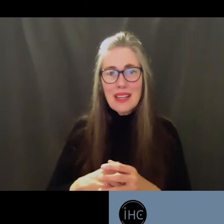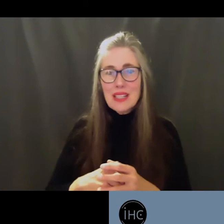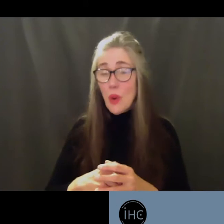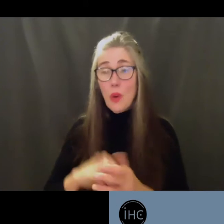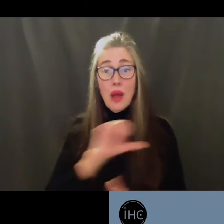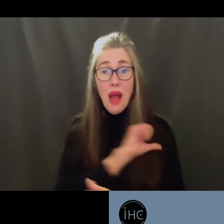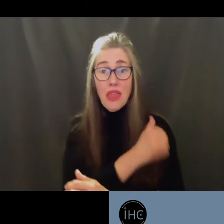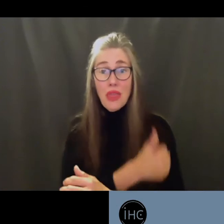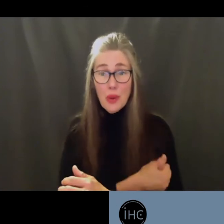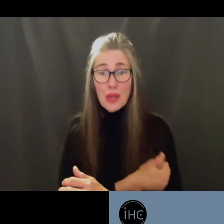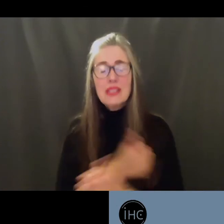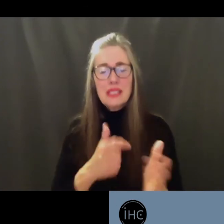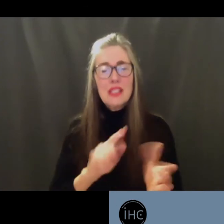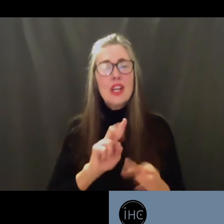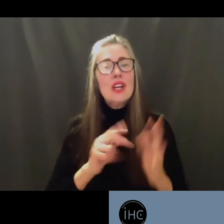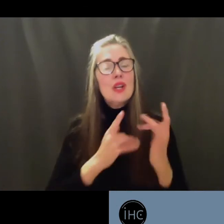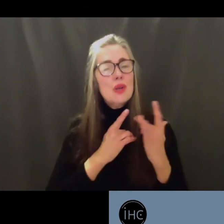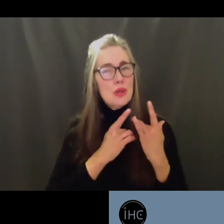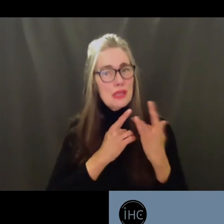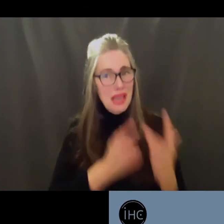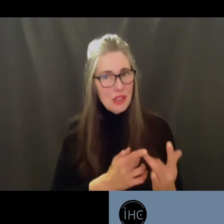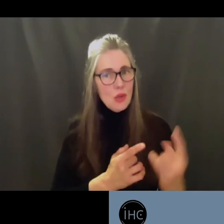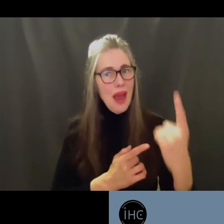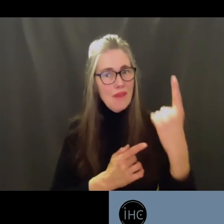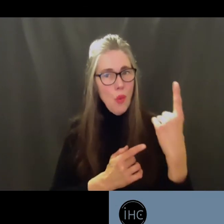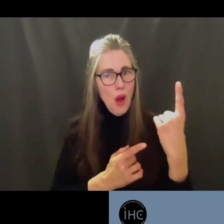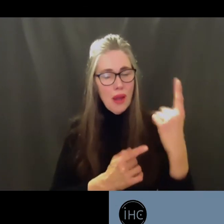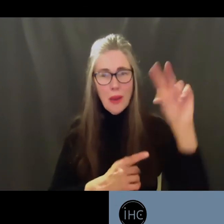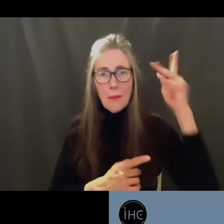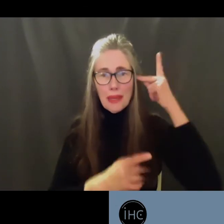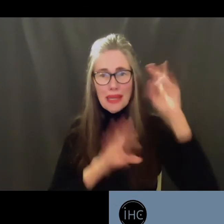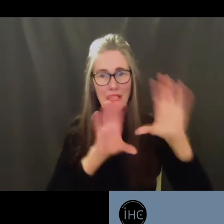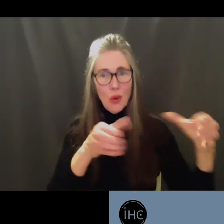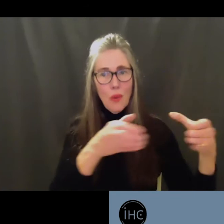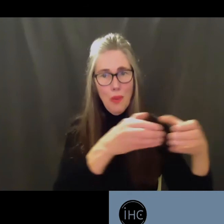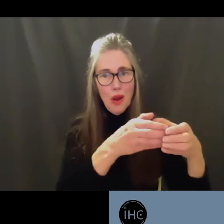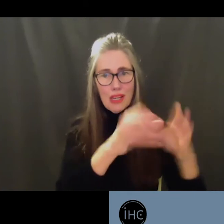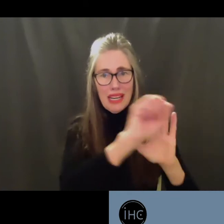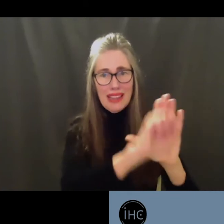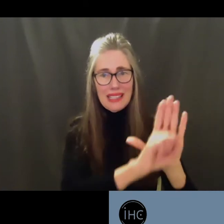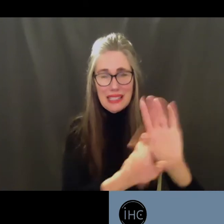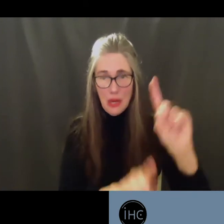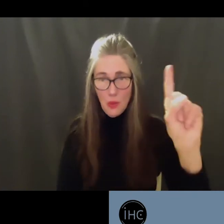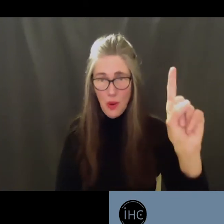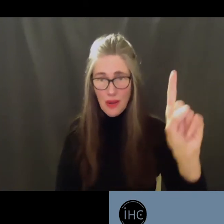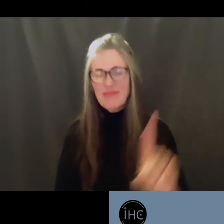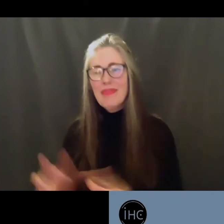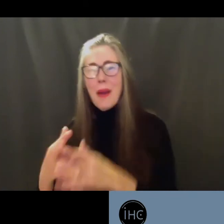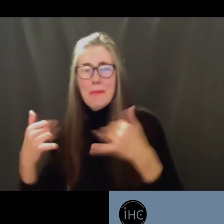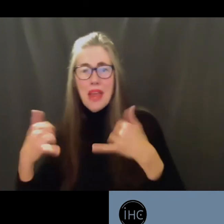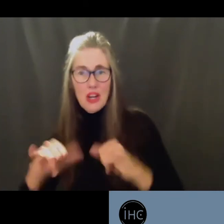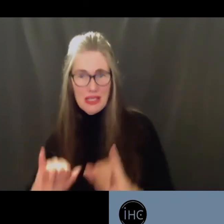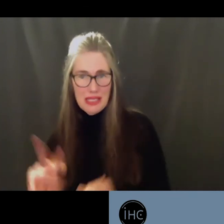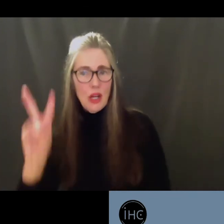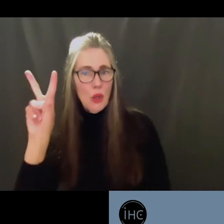state. And so there's that. The other reason is the scope of what Trump is